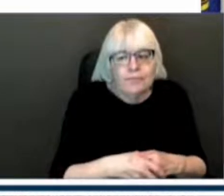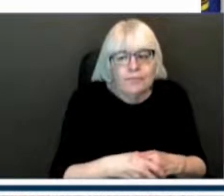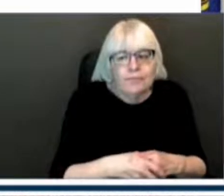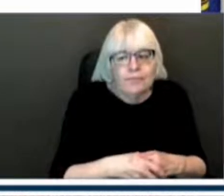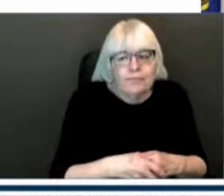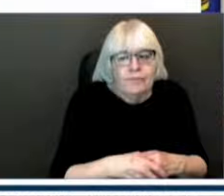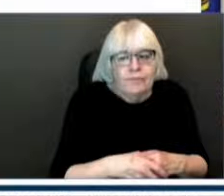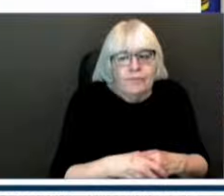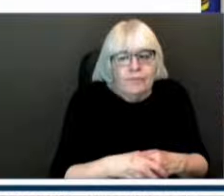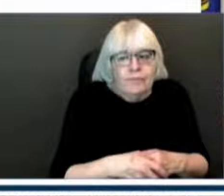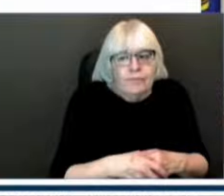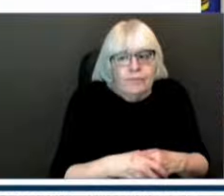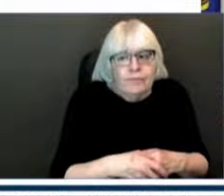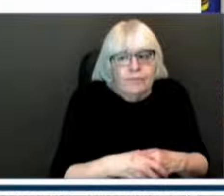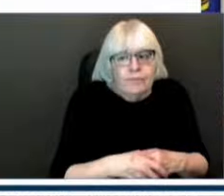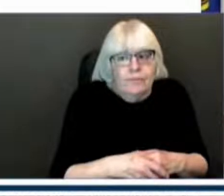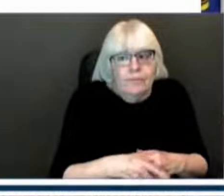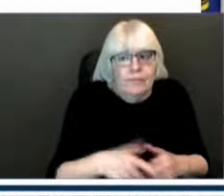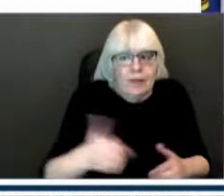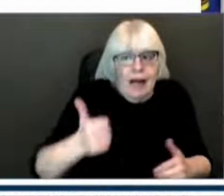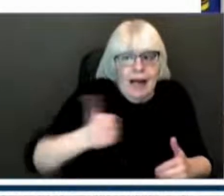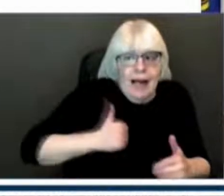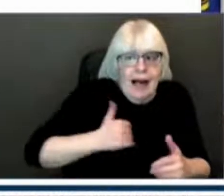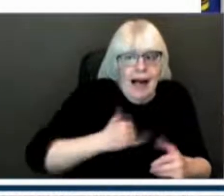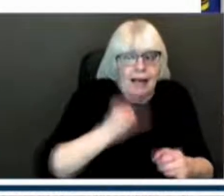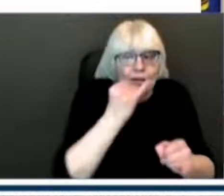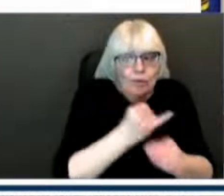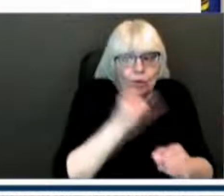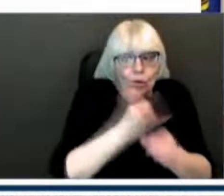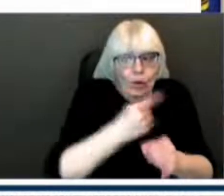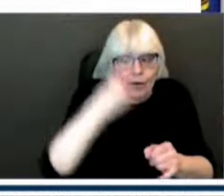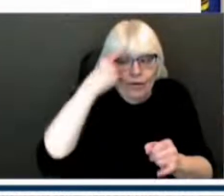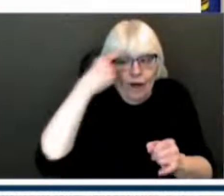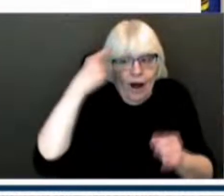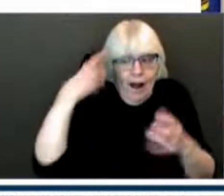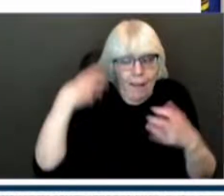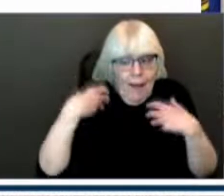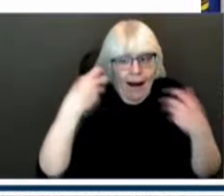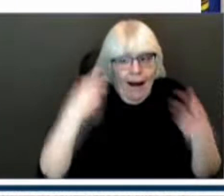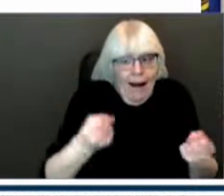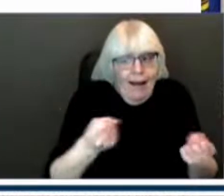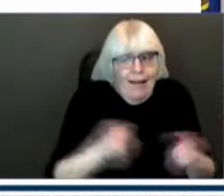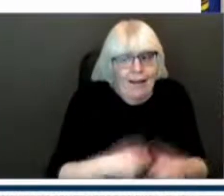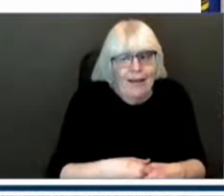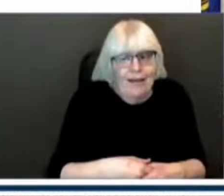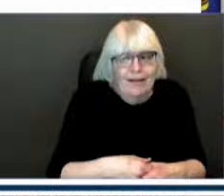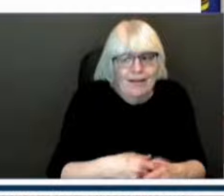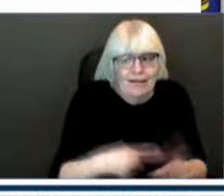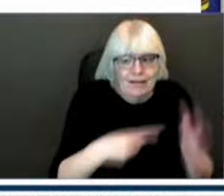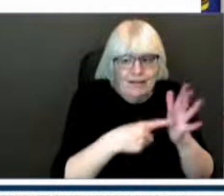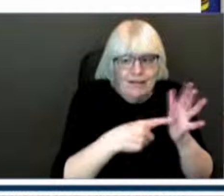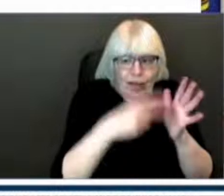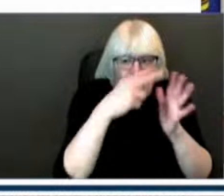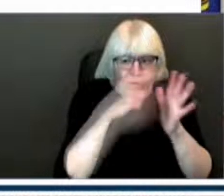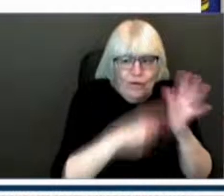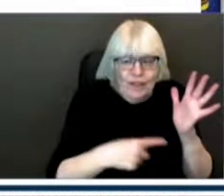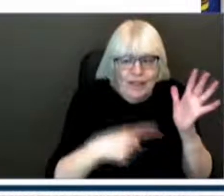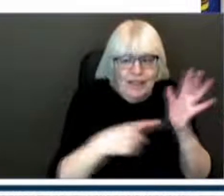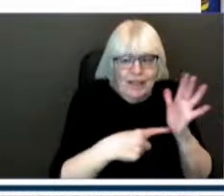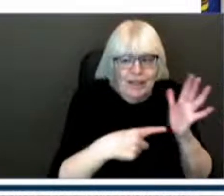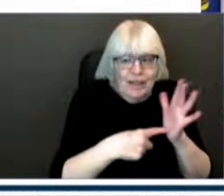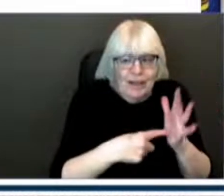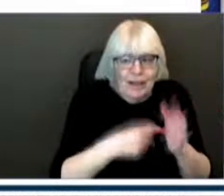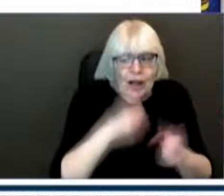Care Facility Ownership in Nova Scotia for 2021, it appears that almost half our private for-profit centres. Will